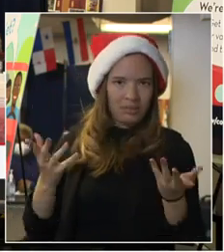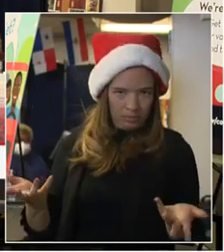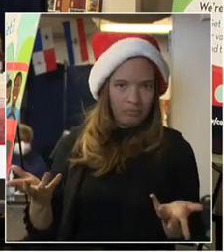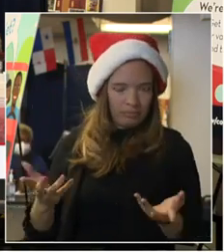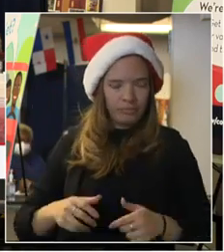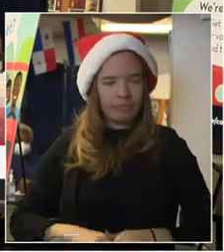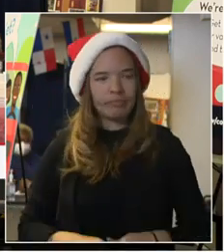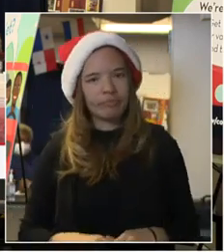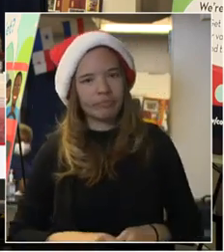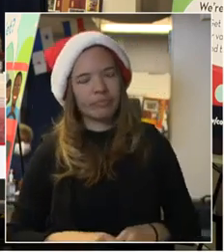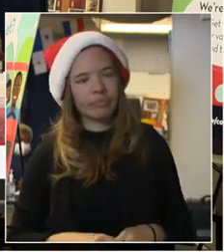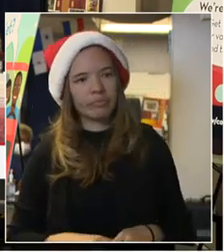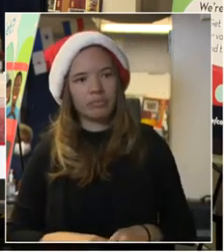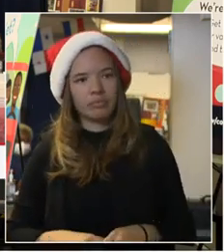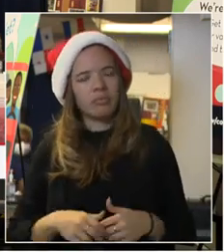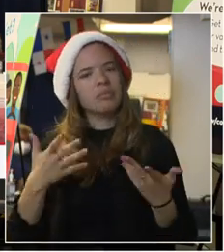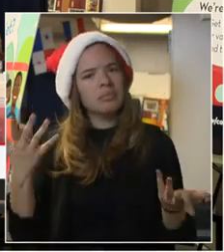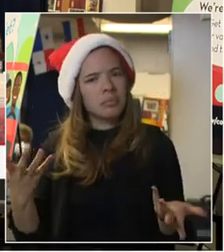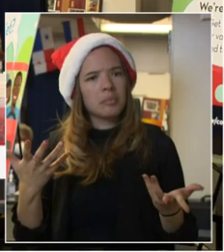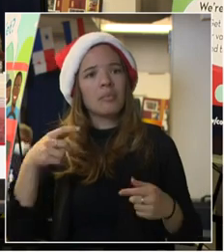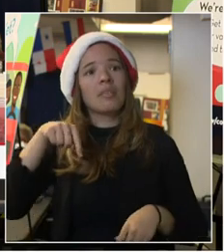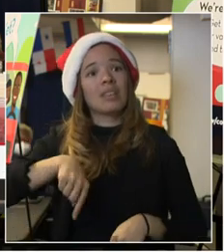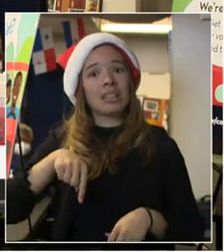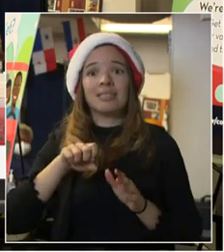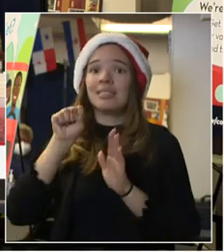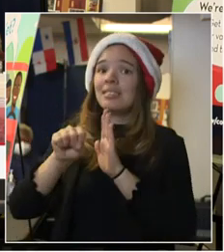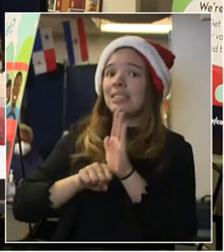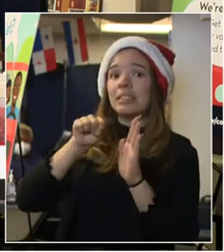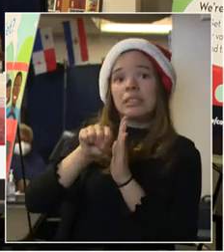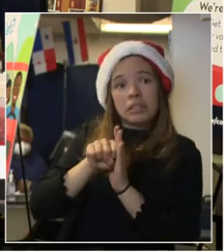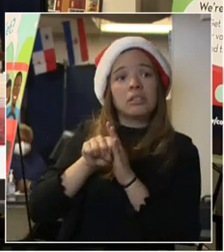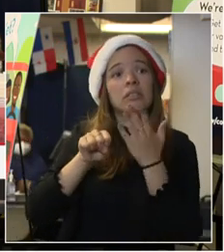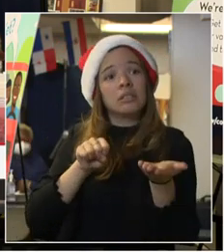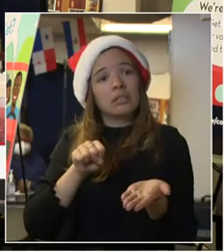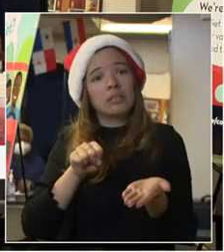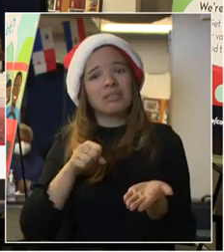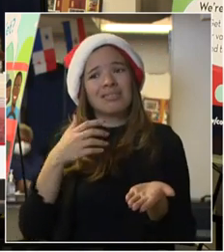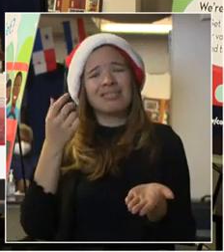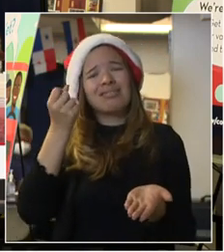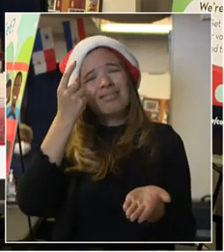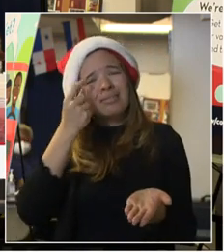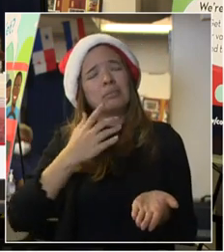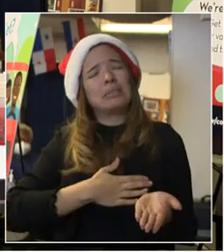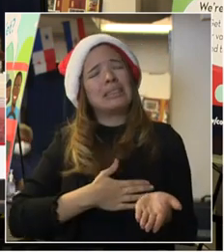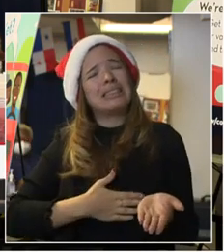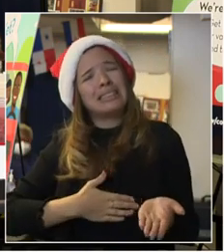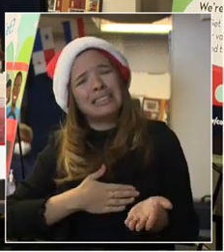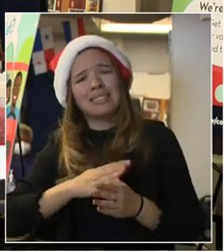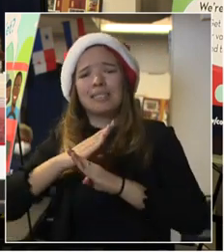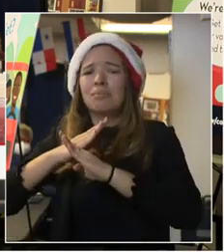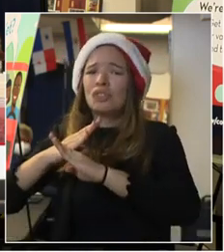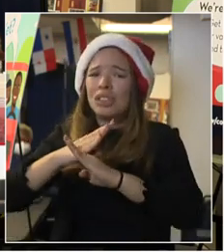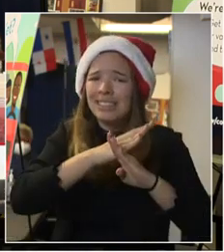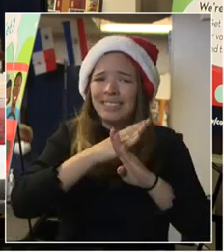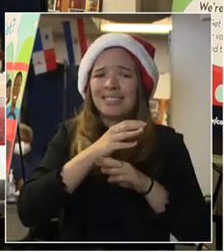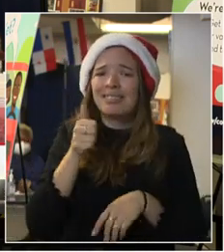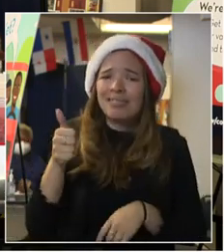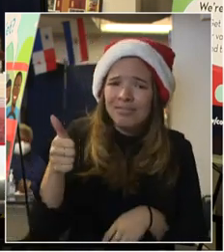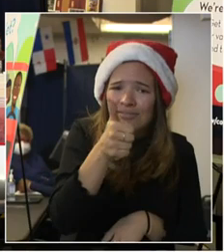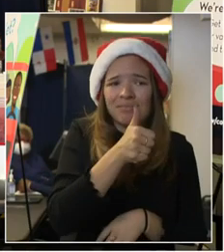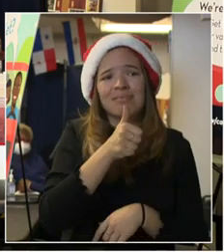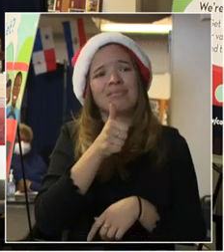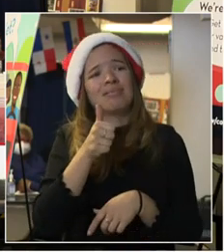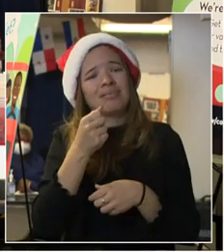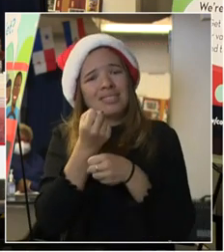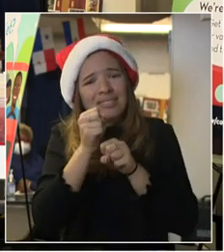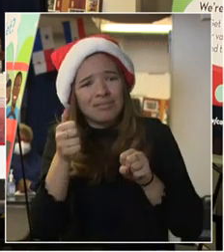are encouraging all residents to take some significant precautions and look out for your neighbors. And if you get sick,